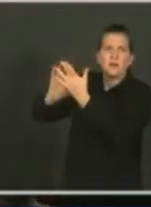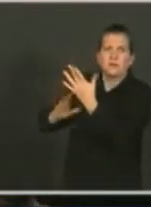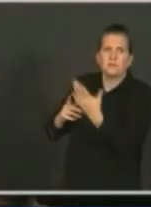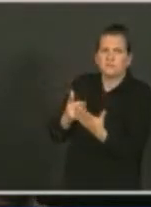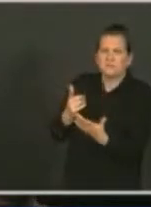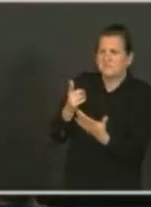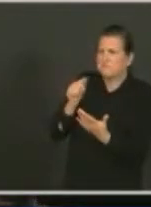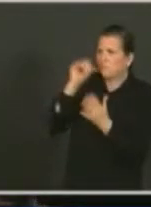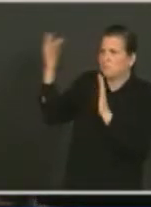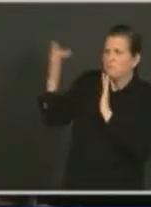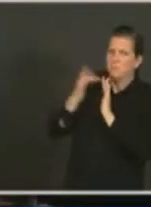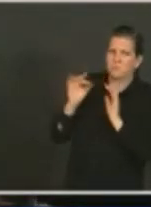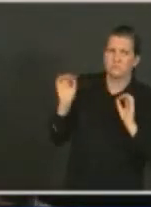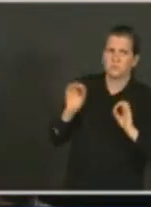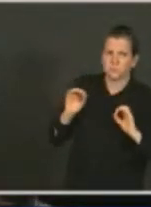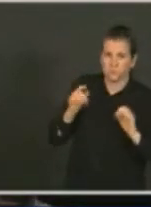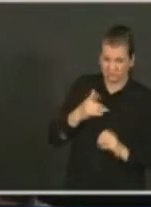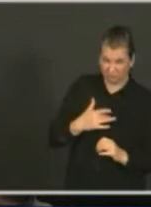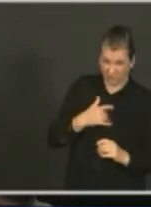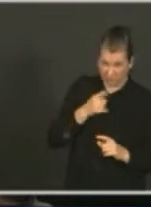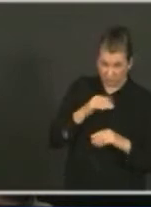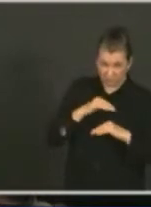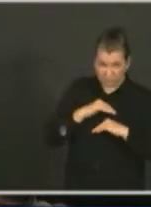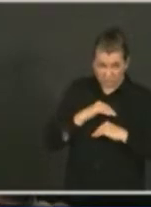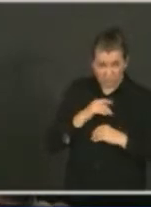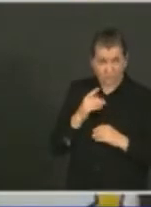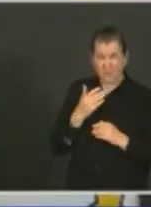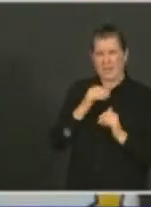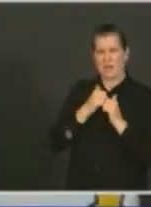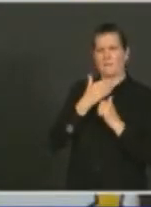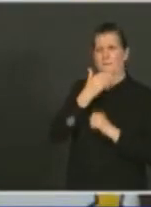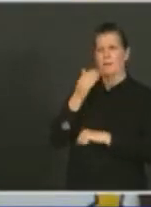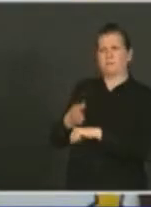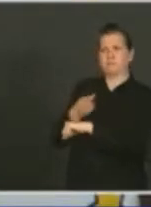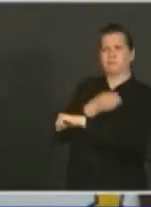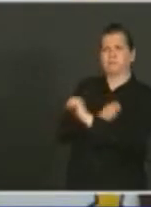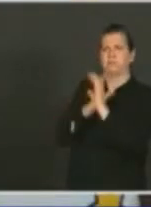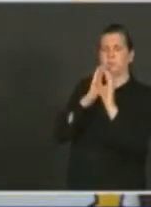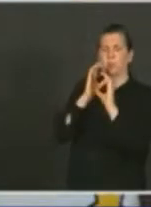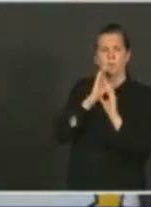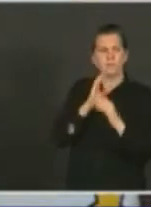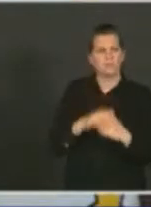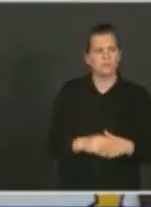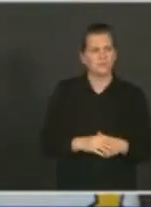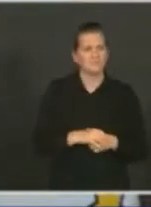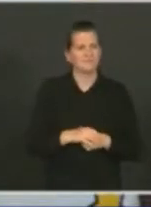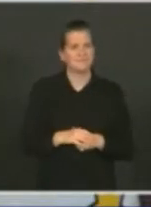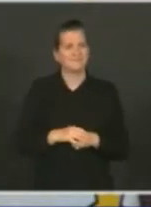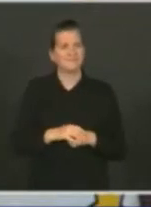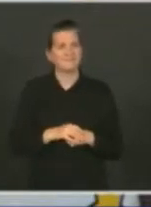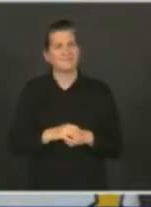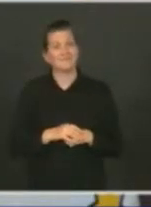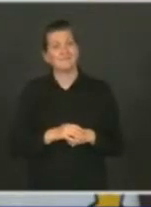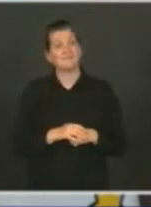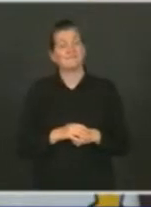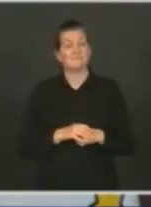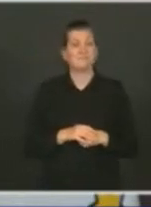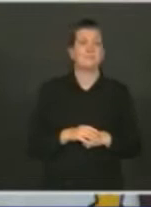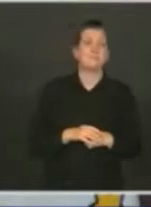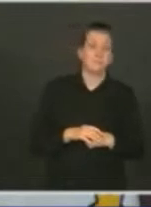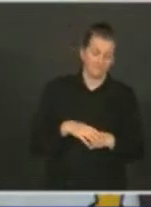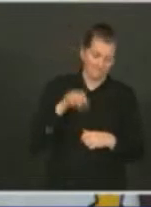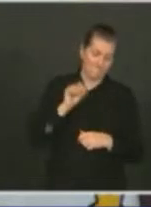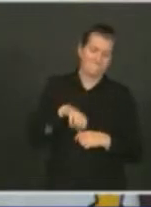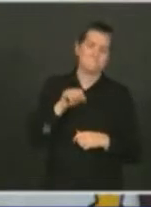is appropriate, or do you think there needs to be sort of better communication there? Both. I think that we need to get better,